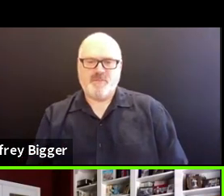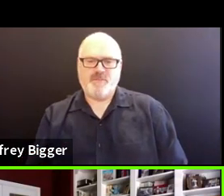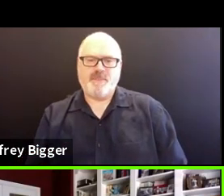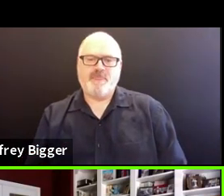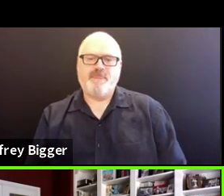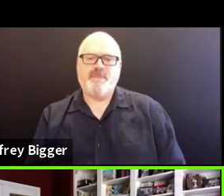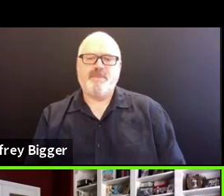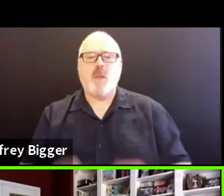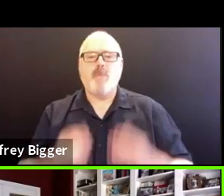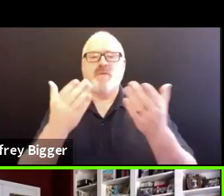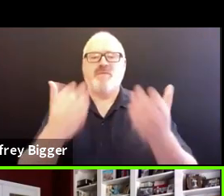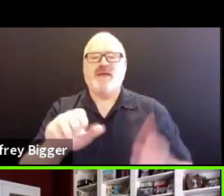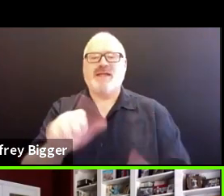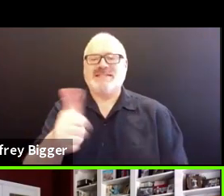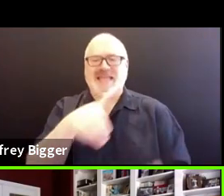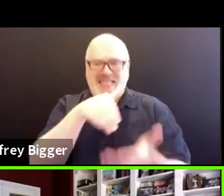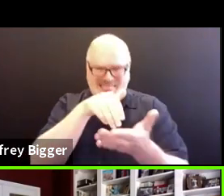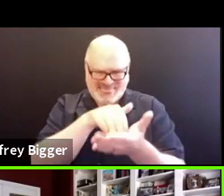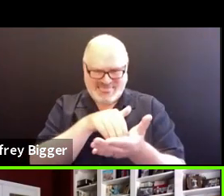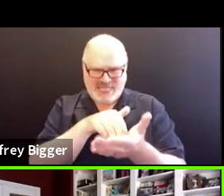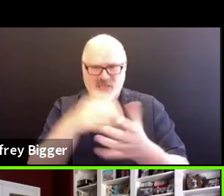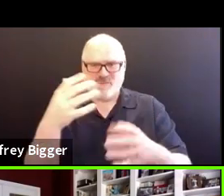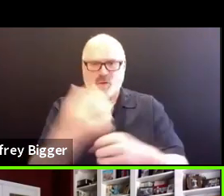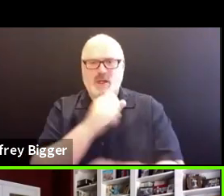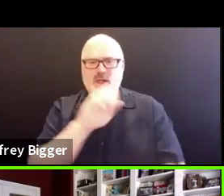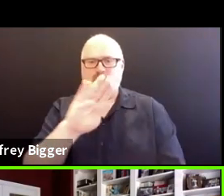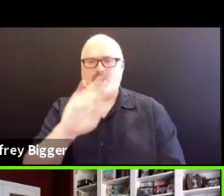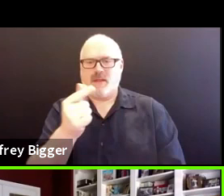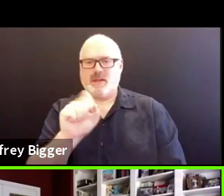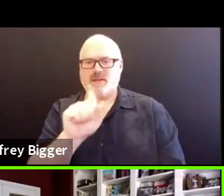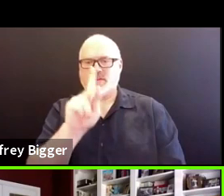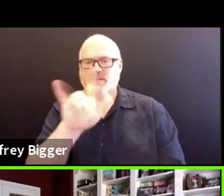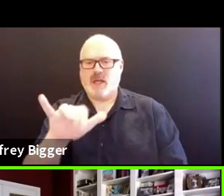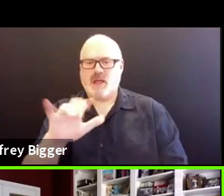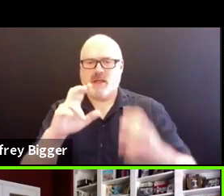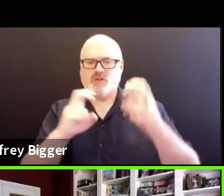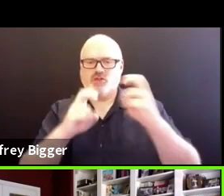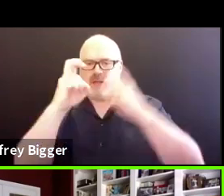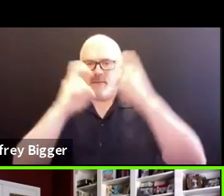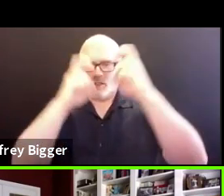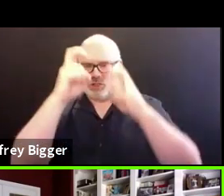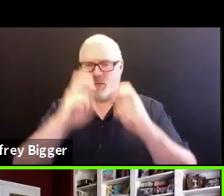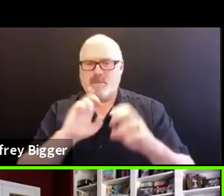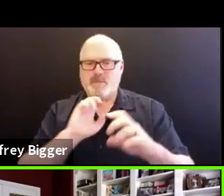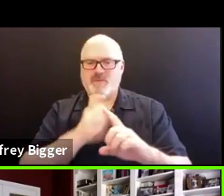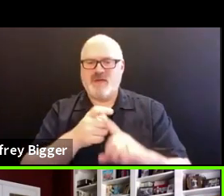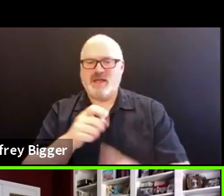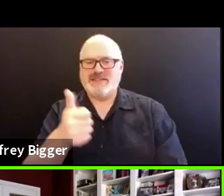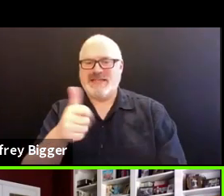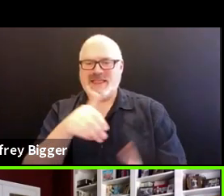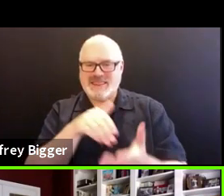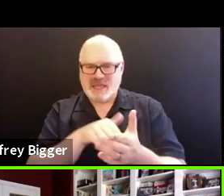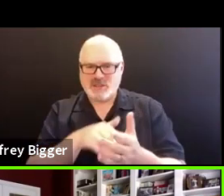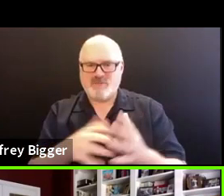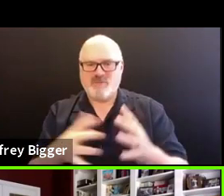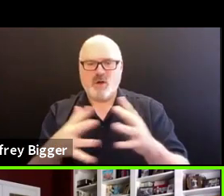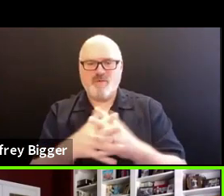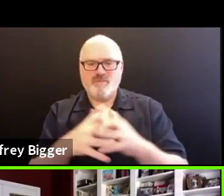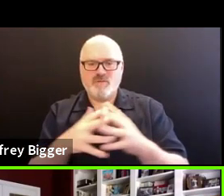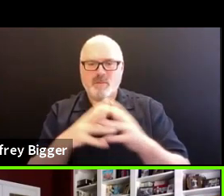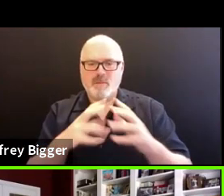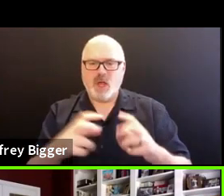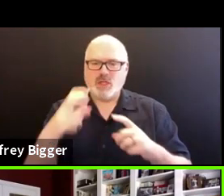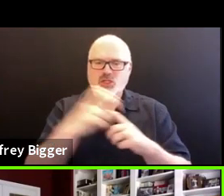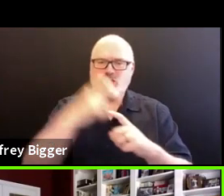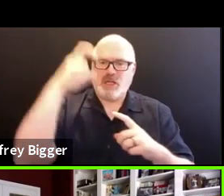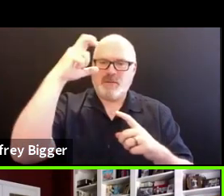it provides $10,000 for winning the Big Sky Conference Championship. And then it provides $10,000 for a football championship